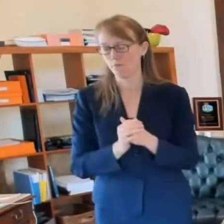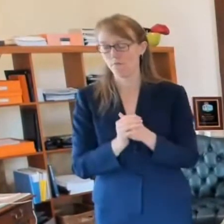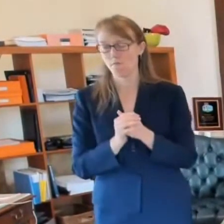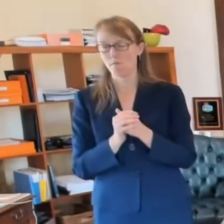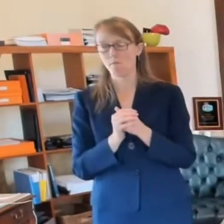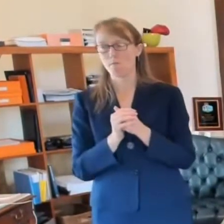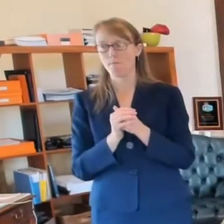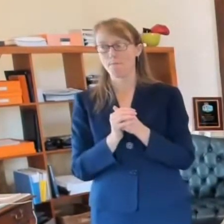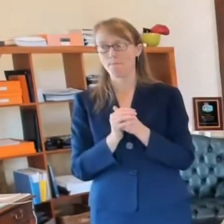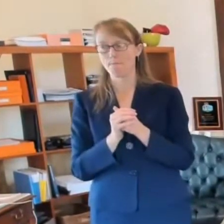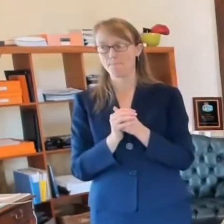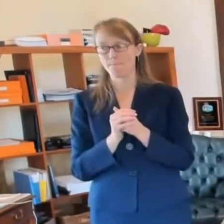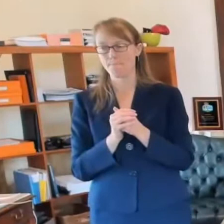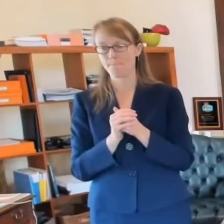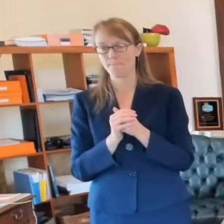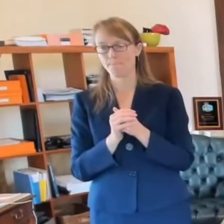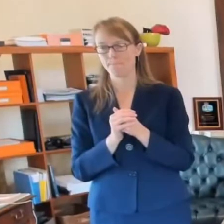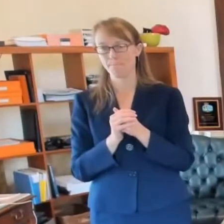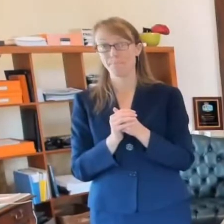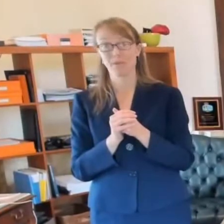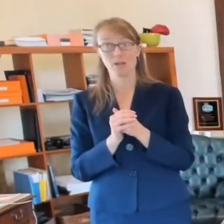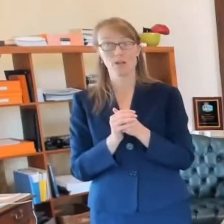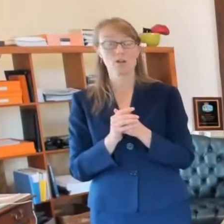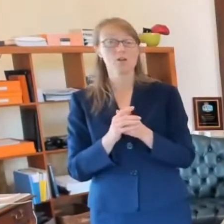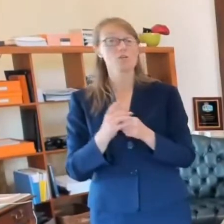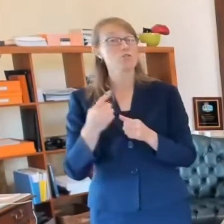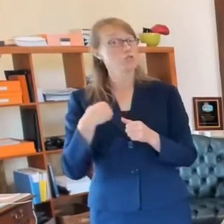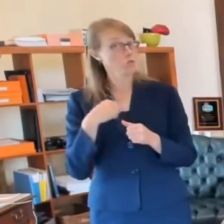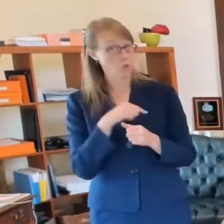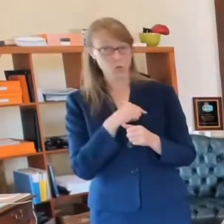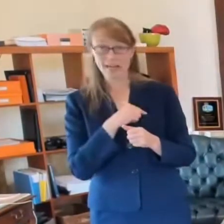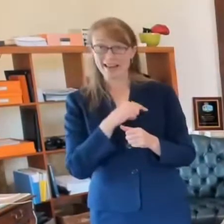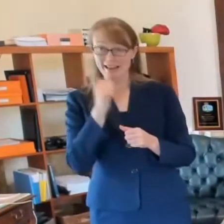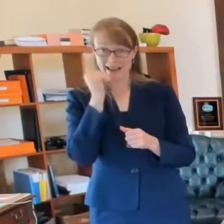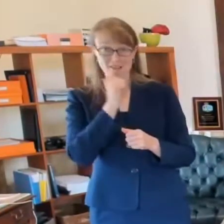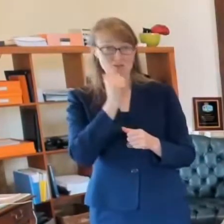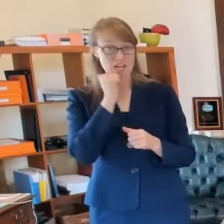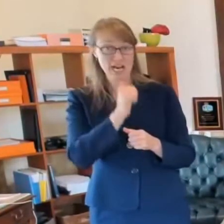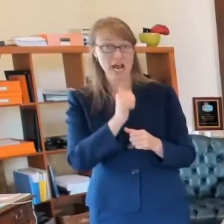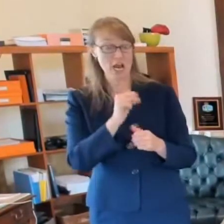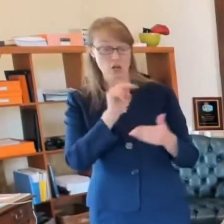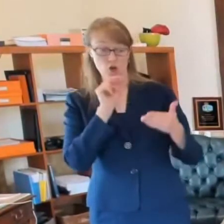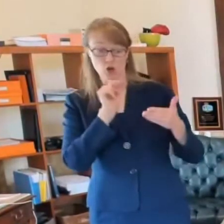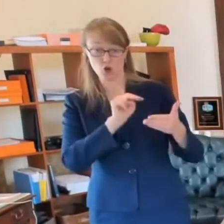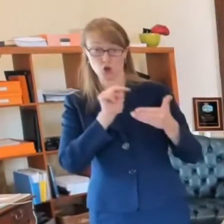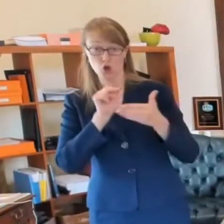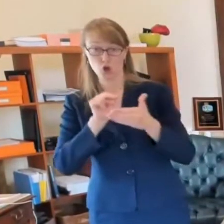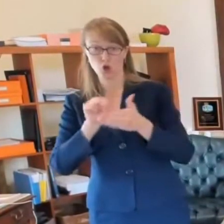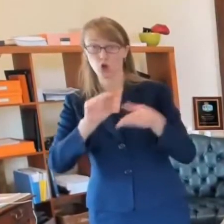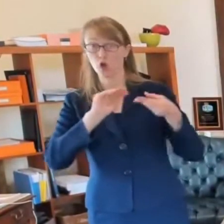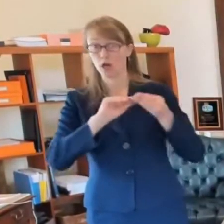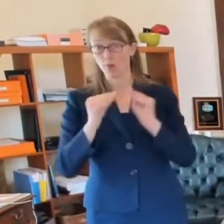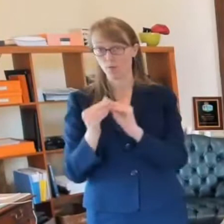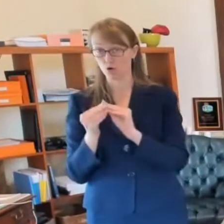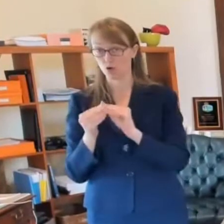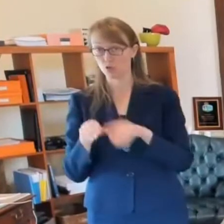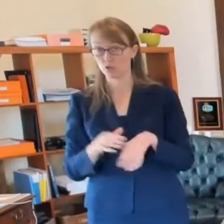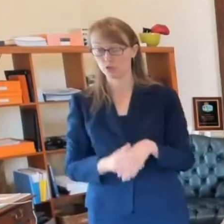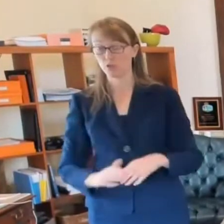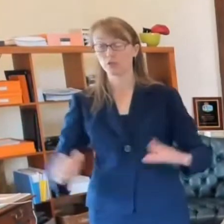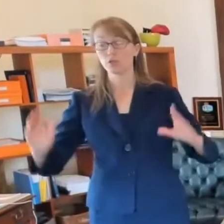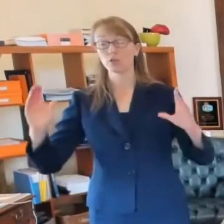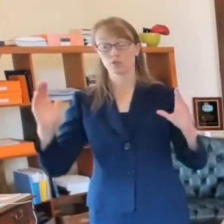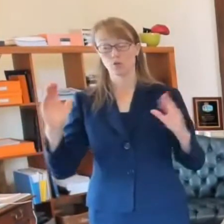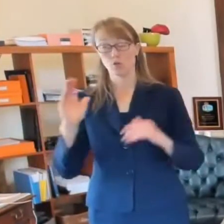We're looking at our case counts daily, of course, but we also have looked back over the past 30